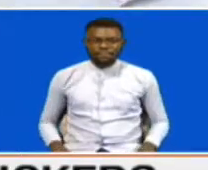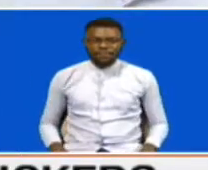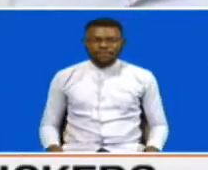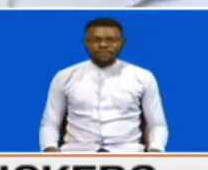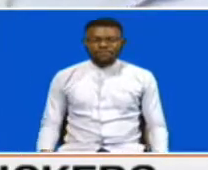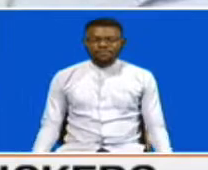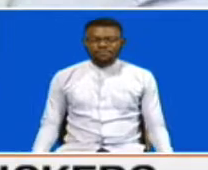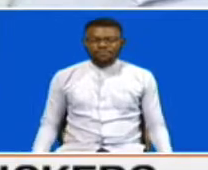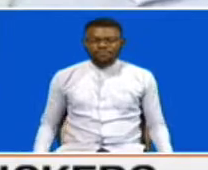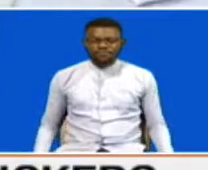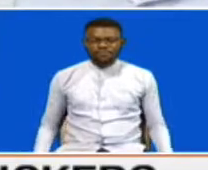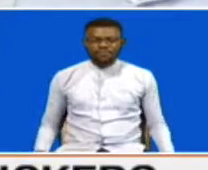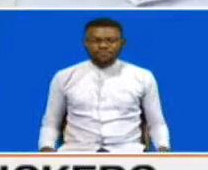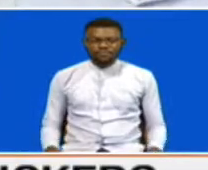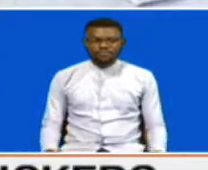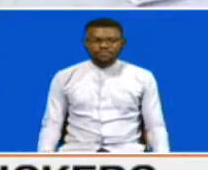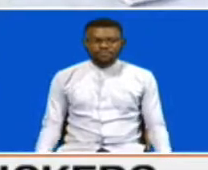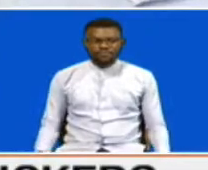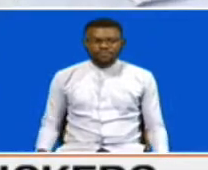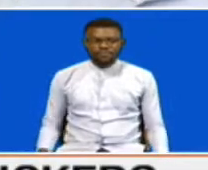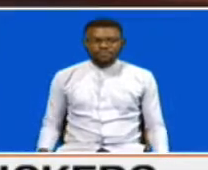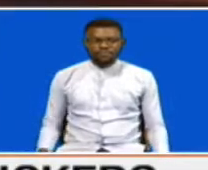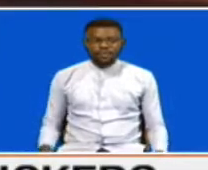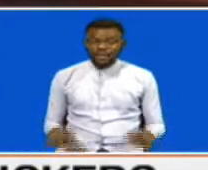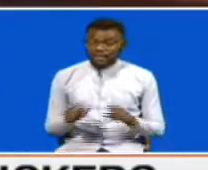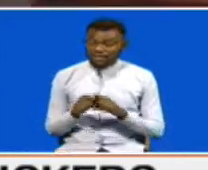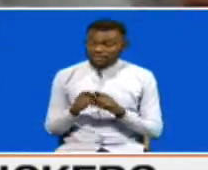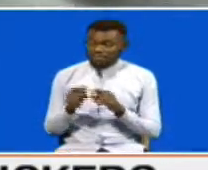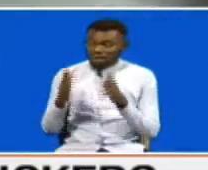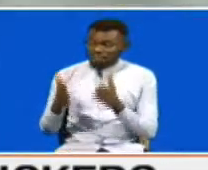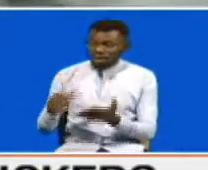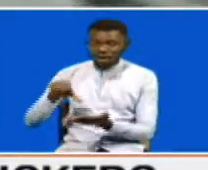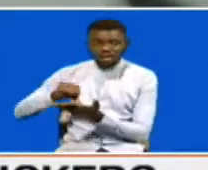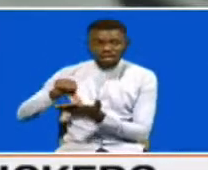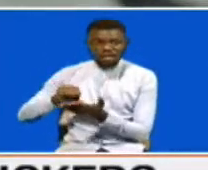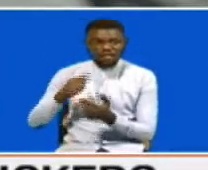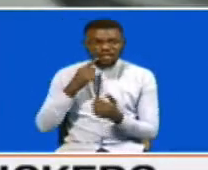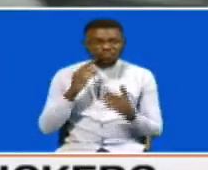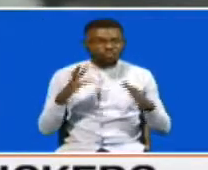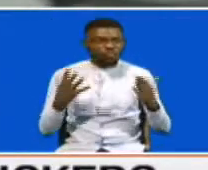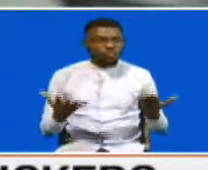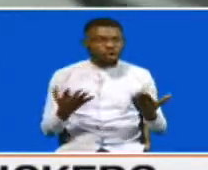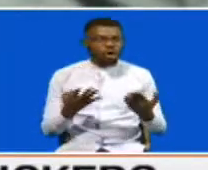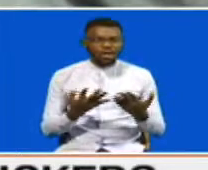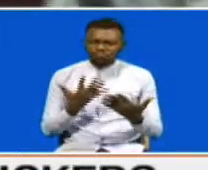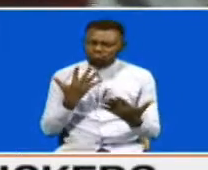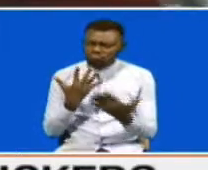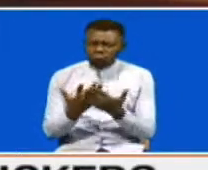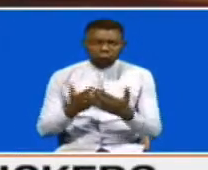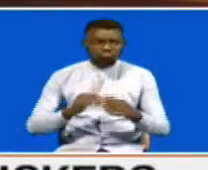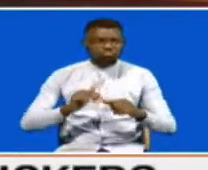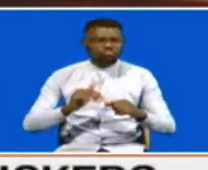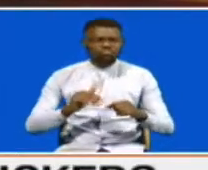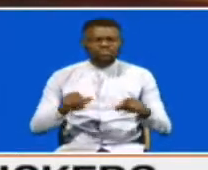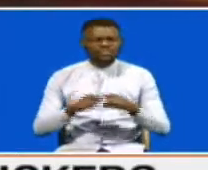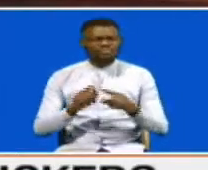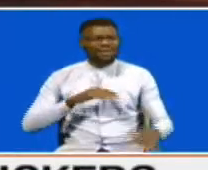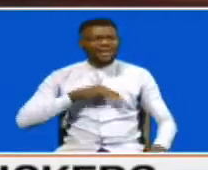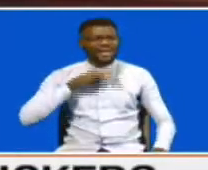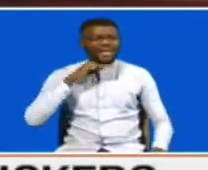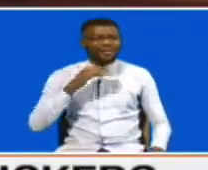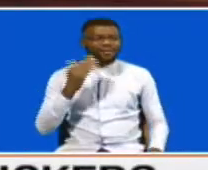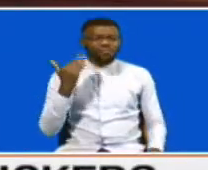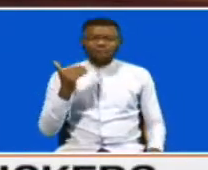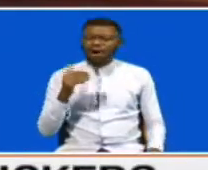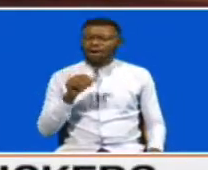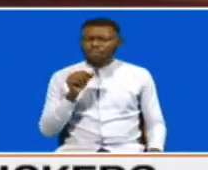Ghafur, Bakshi Mula, and Iranian Pak Abdul Ghafar, said the jail term was akin to death sentence as